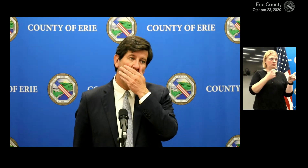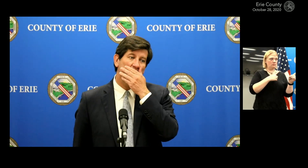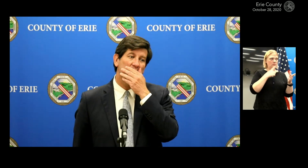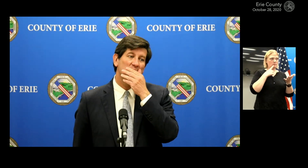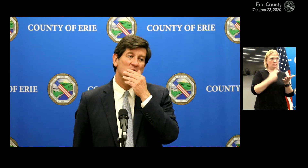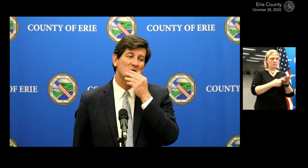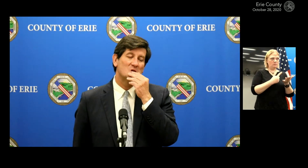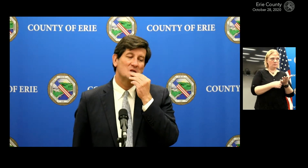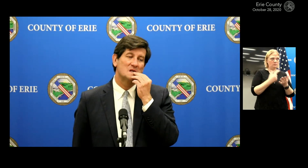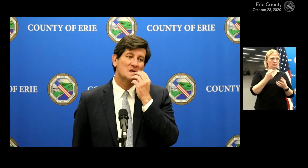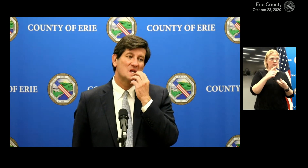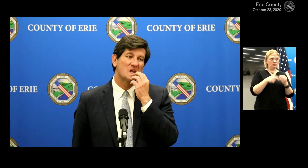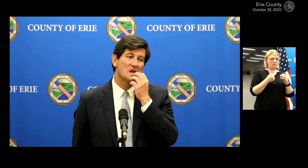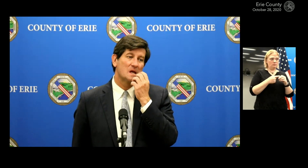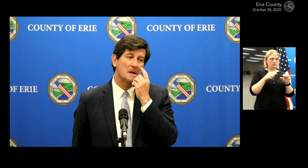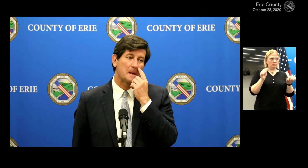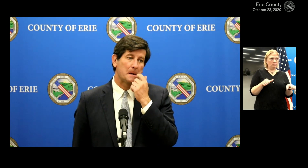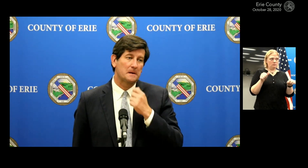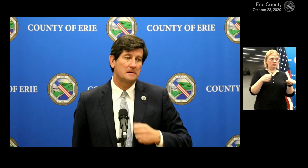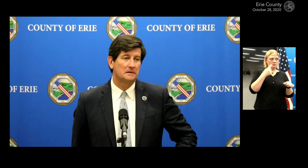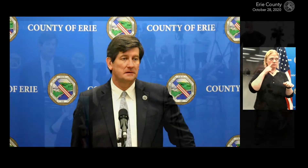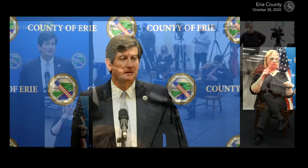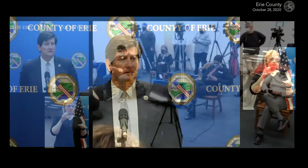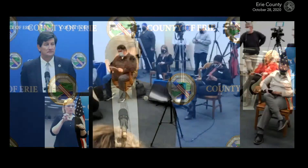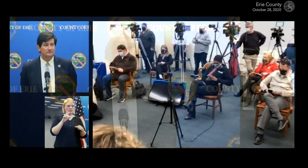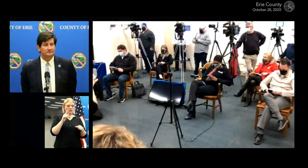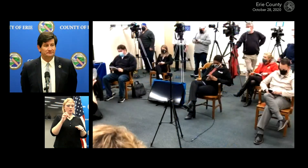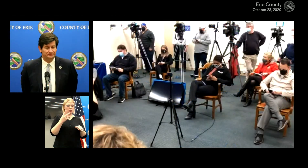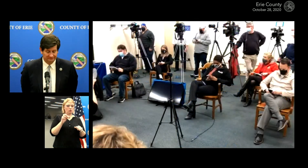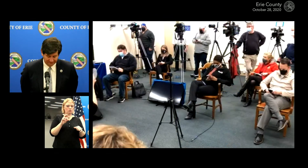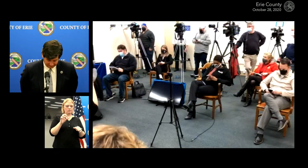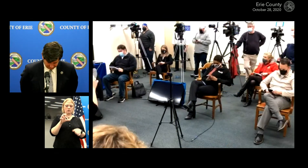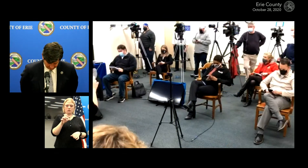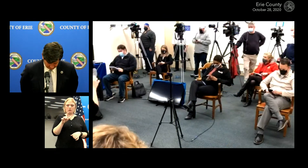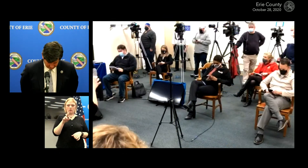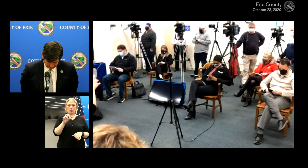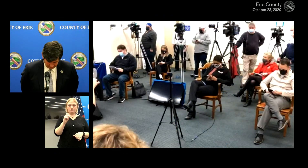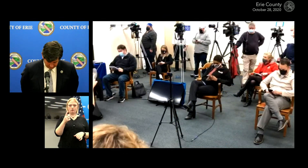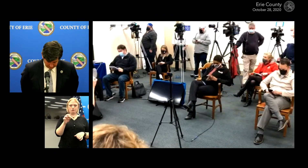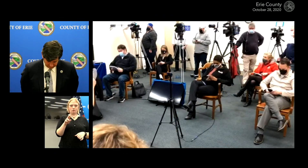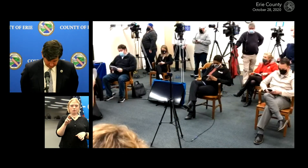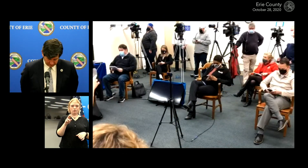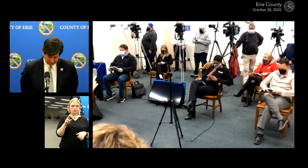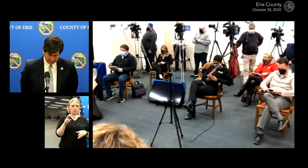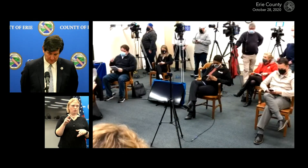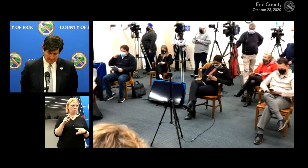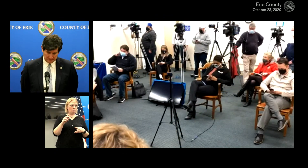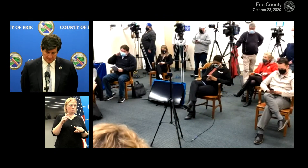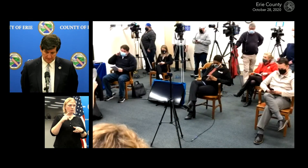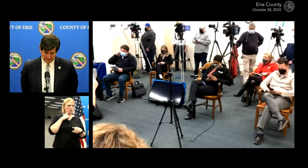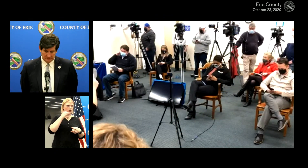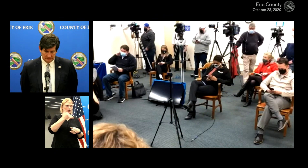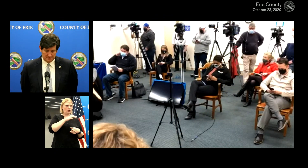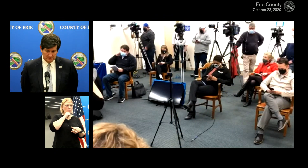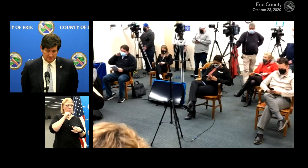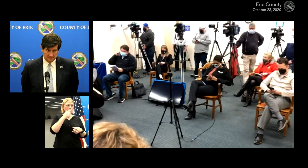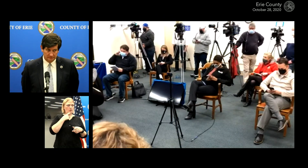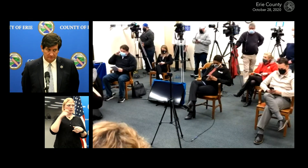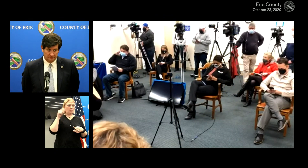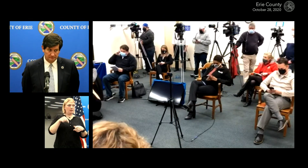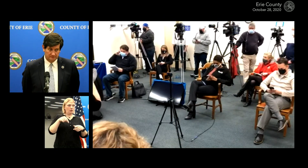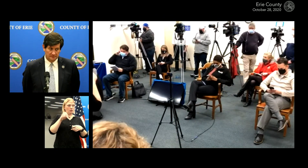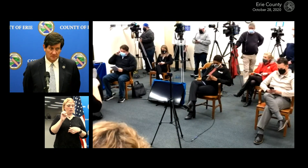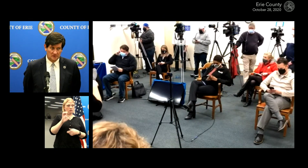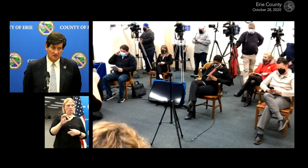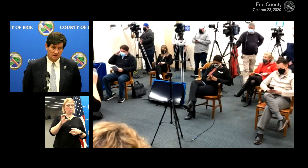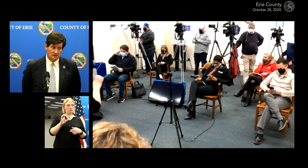little bit about the potential for a cluster that would fall into one of the yellow, orange, or red zones here in Erie